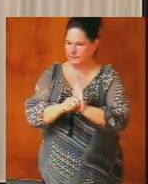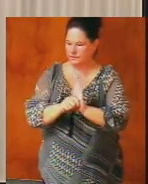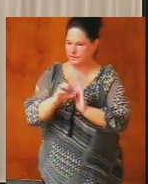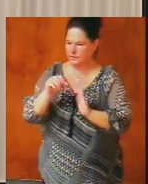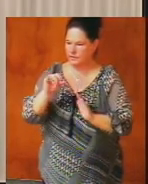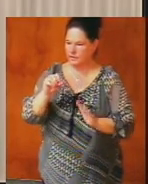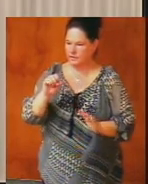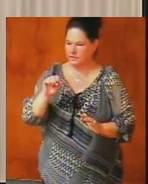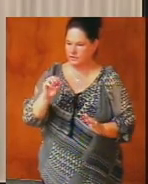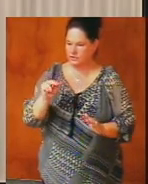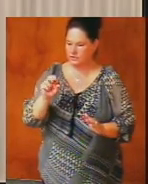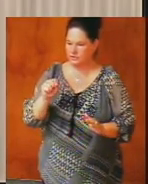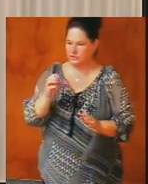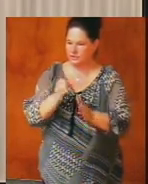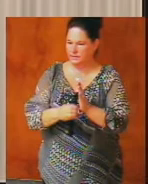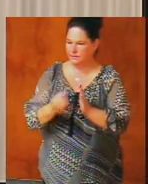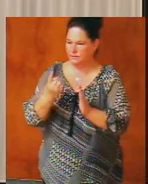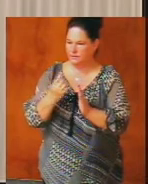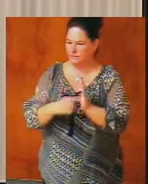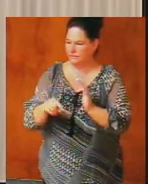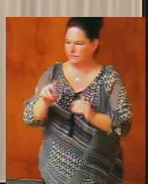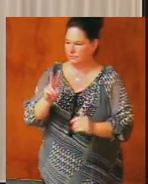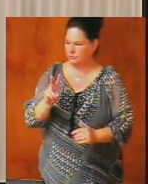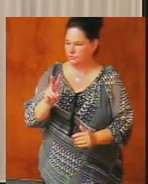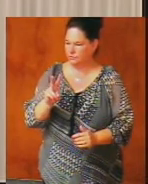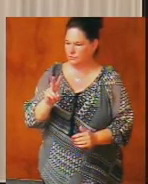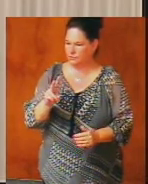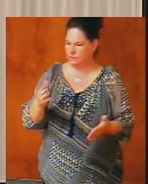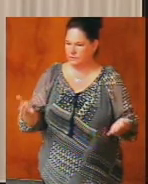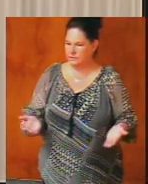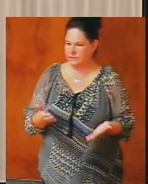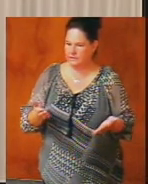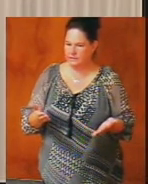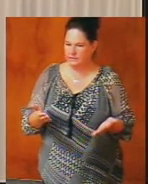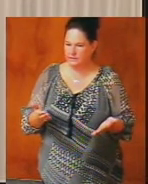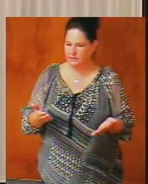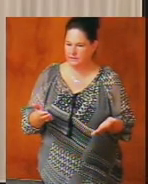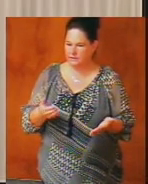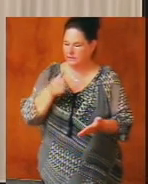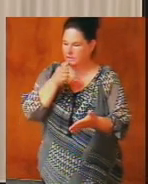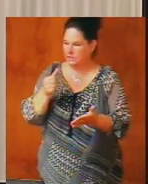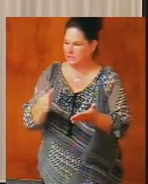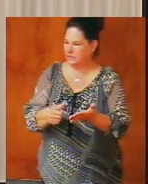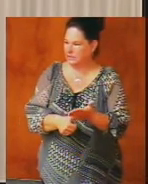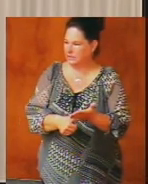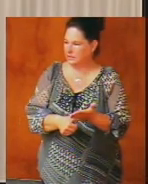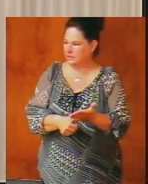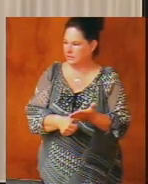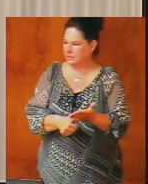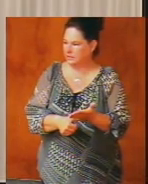Colossians chapter 1 and verse 2 in this very letter.